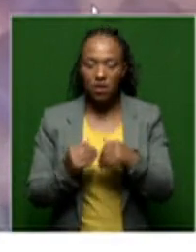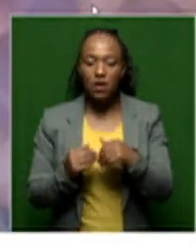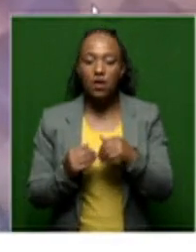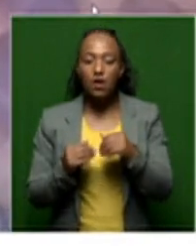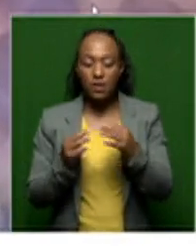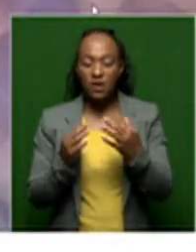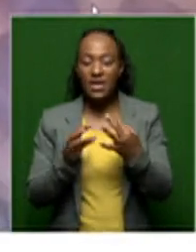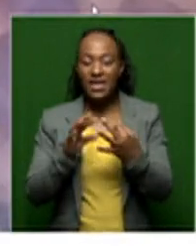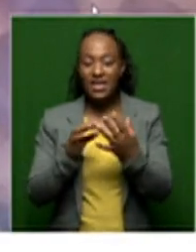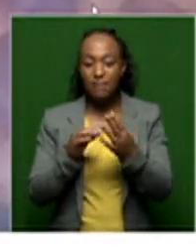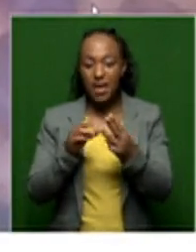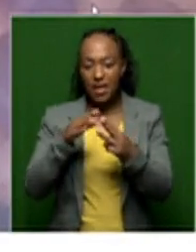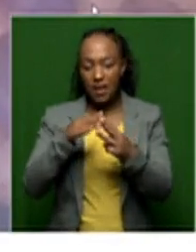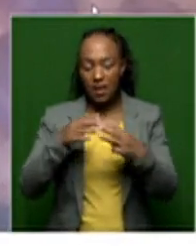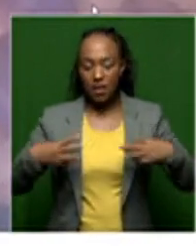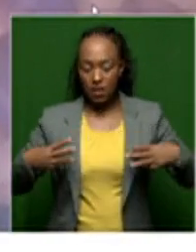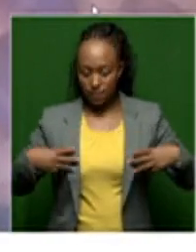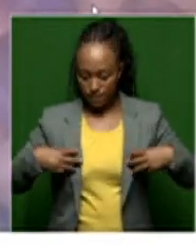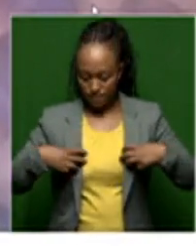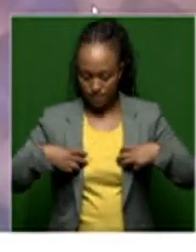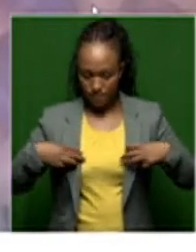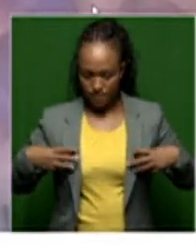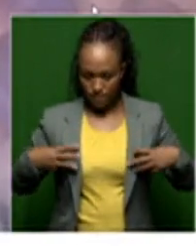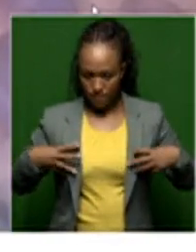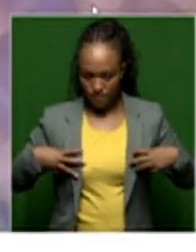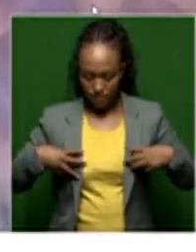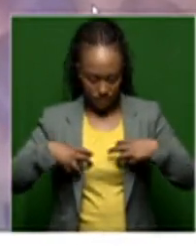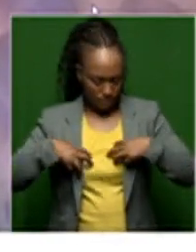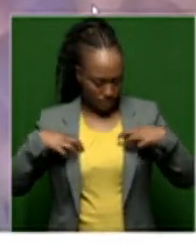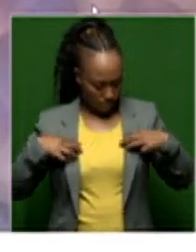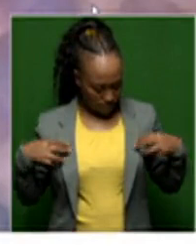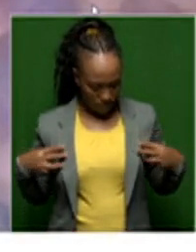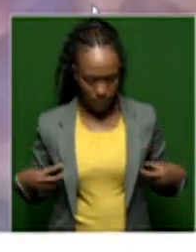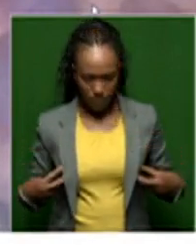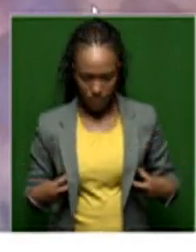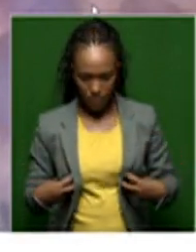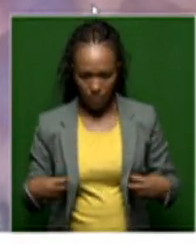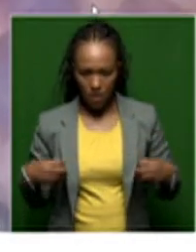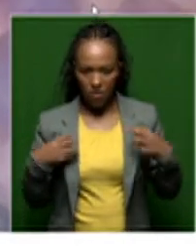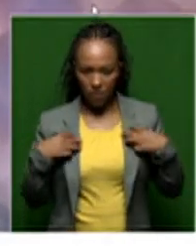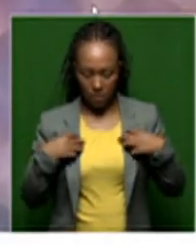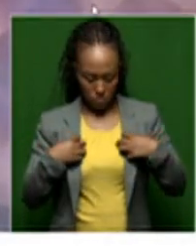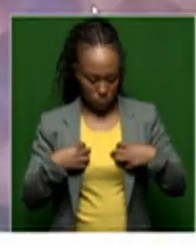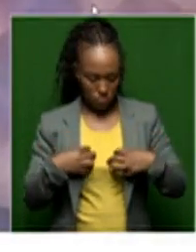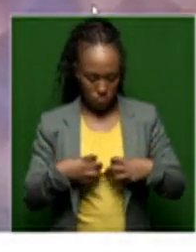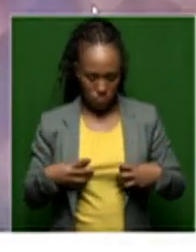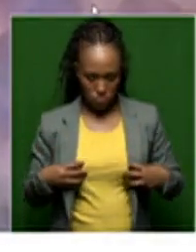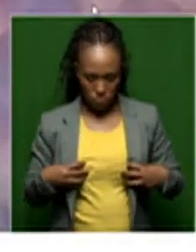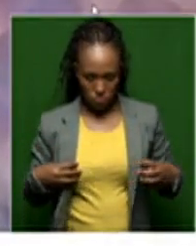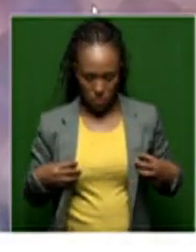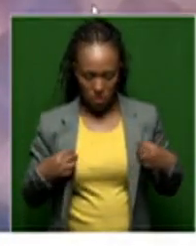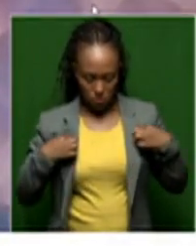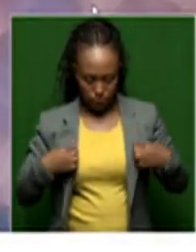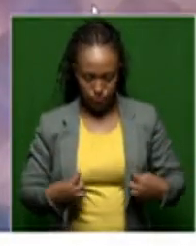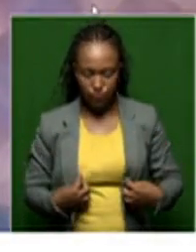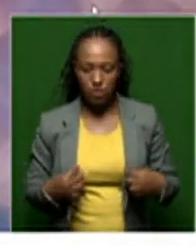fingers of your hand in varying pressures and varying angles on your breast, all the way from the axilla up until the